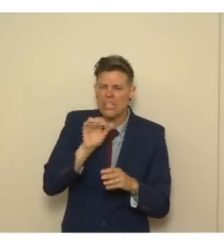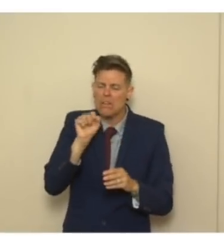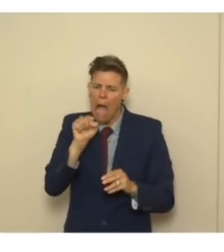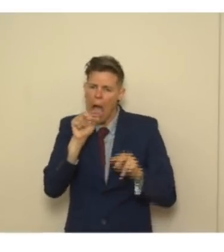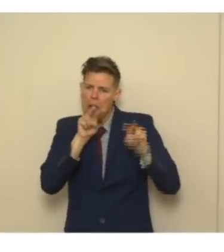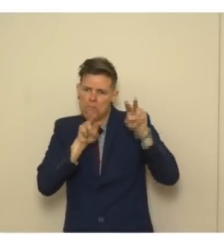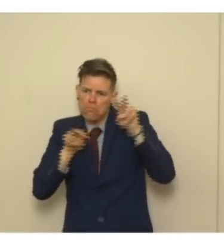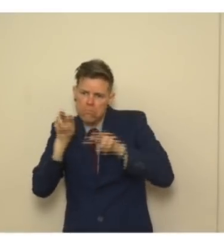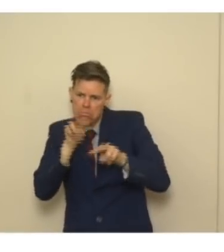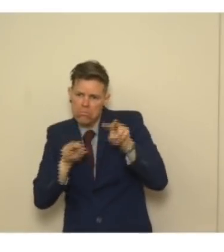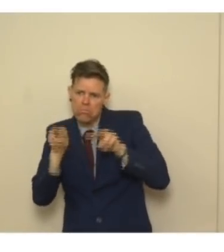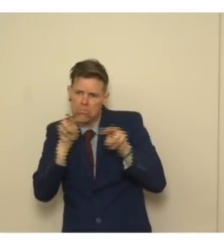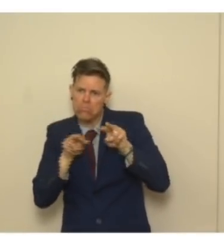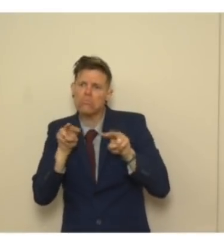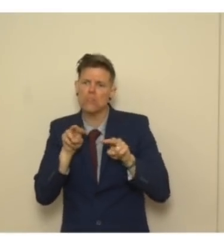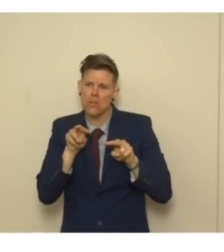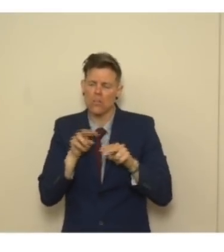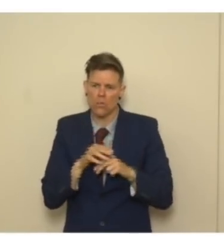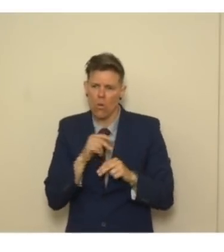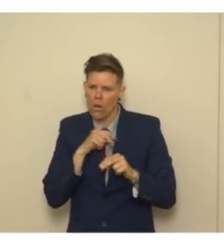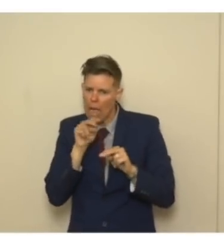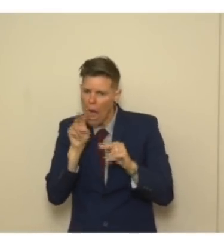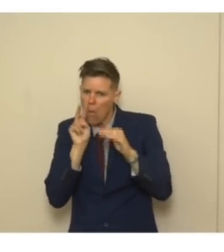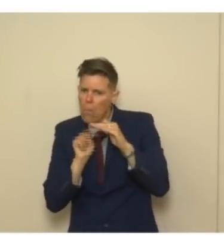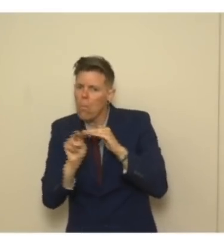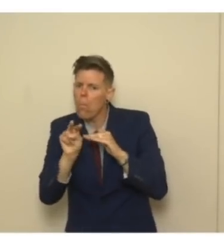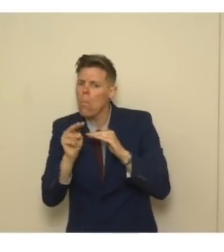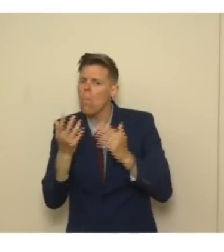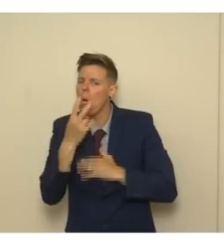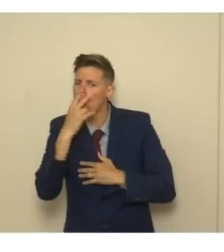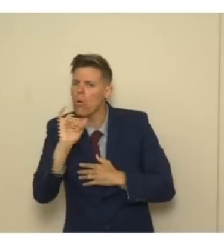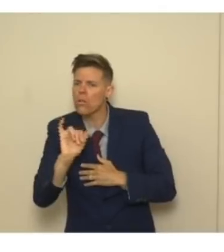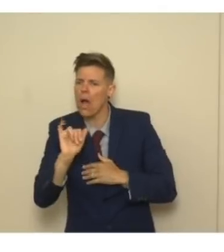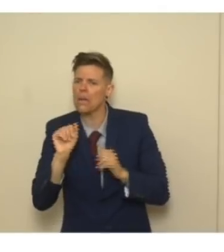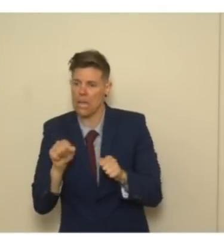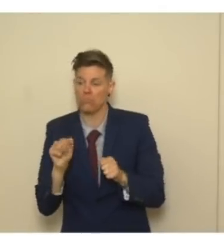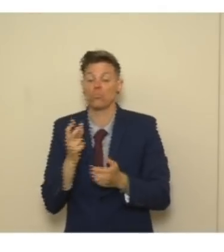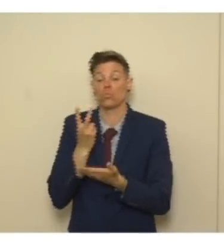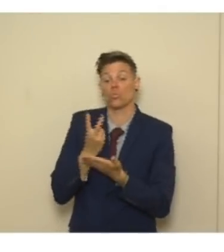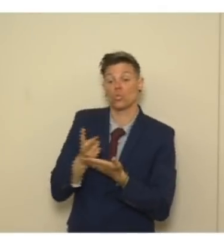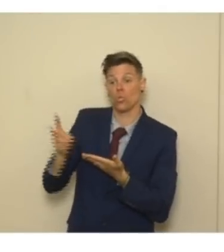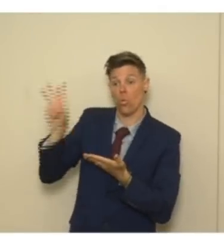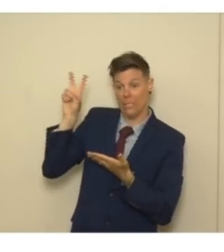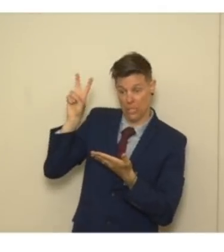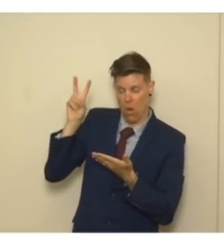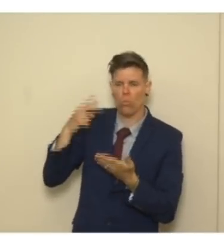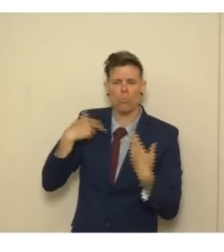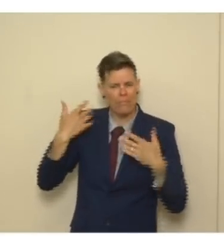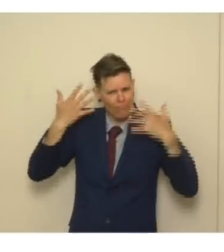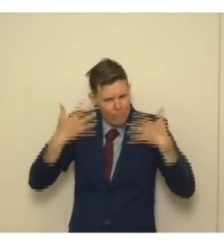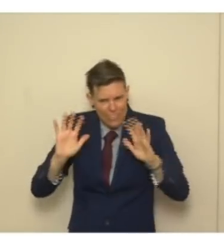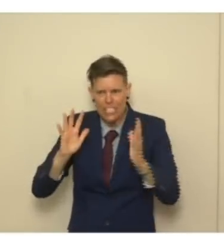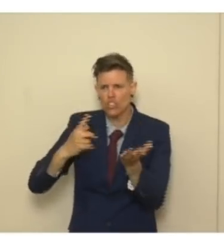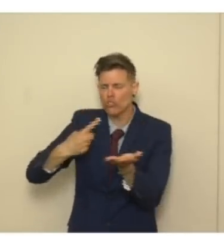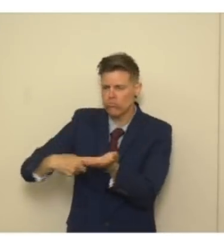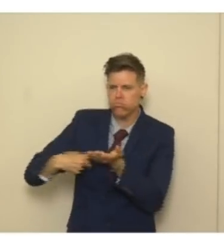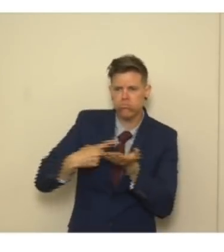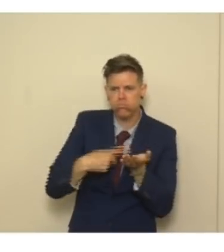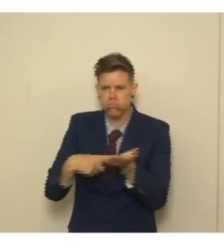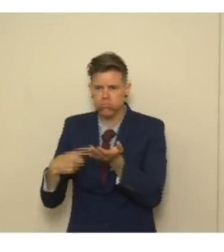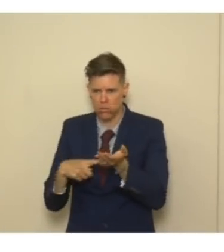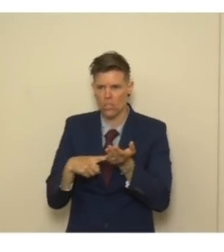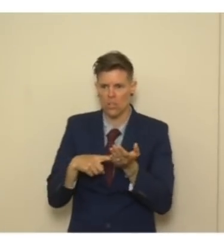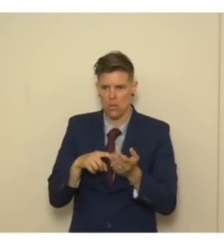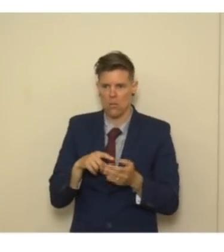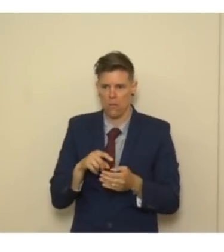weeks ago, we talked about the fact that the big secondary bump on the right there, right near